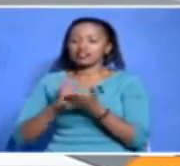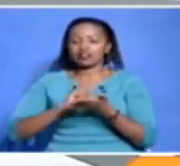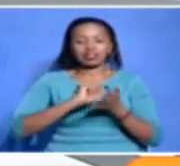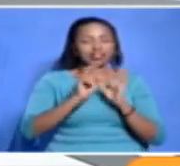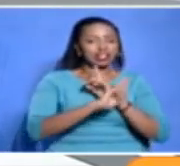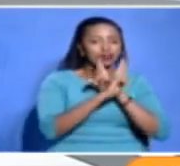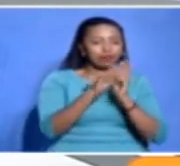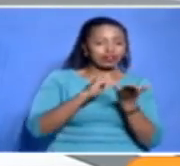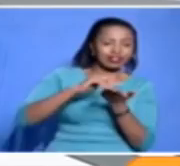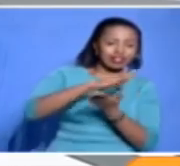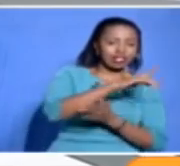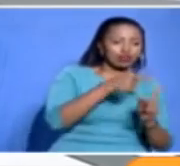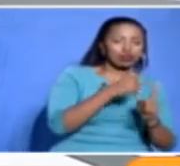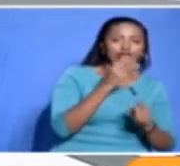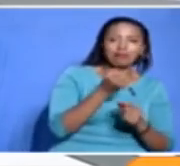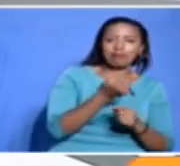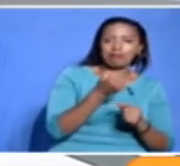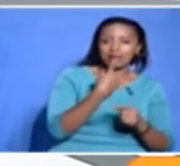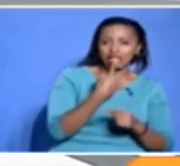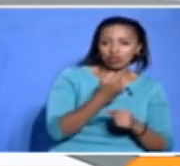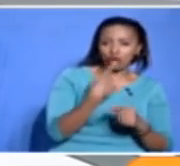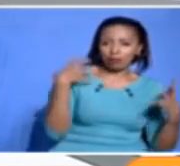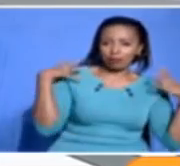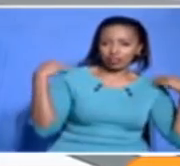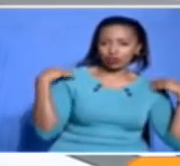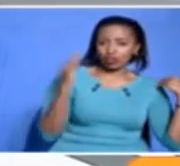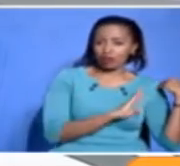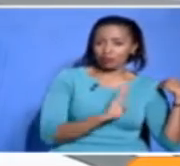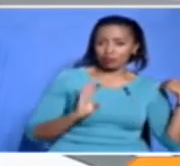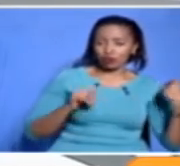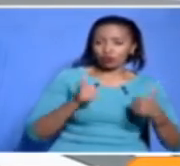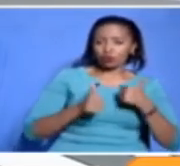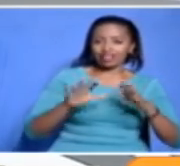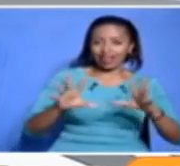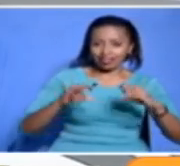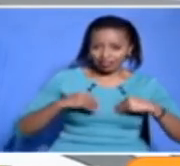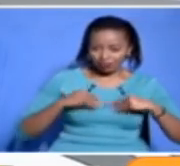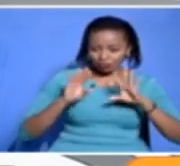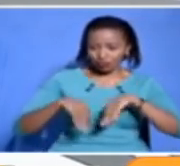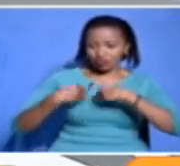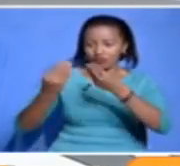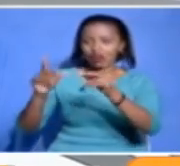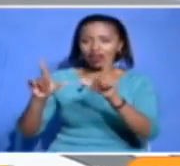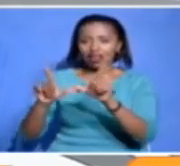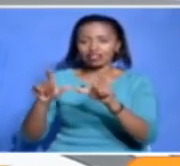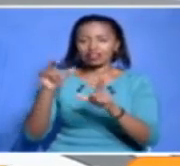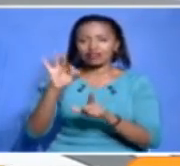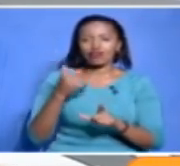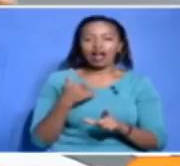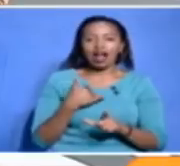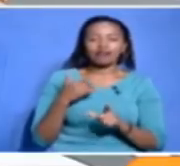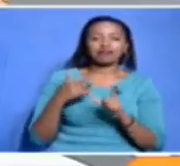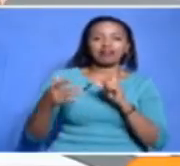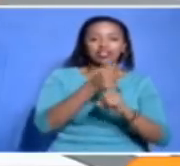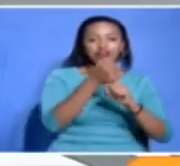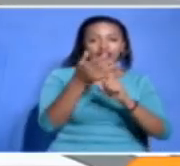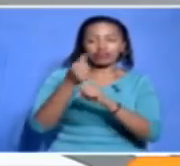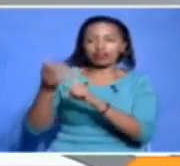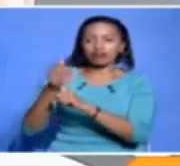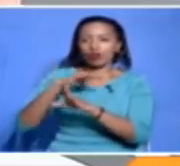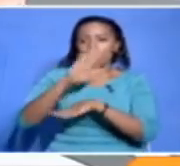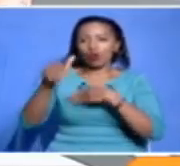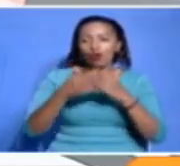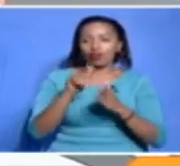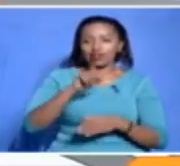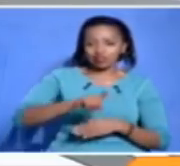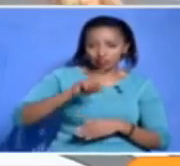to the medical practitioners board, which then grants you the license if you are found to have met all of the requirements. A